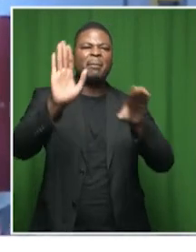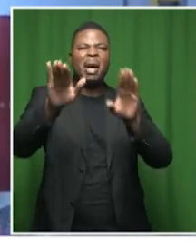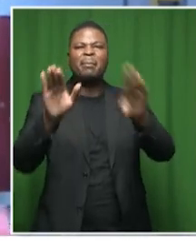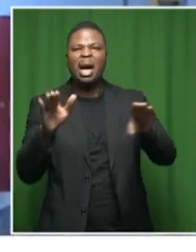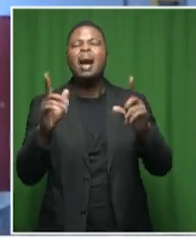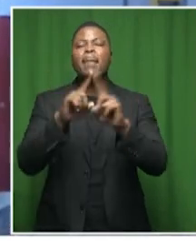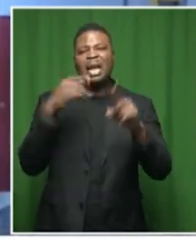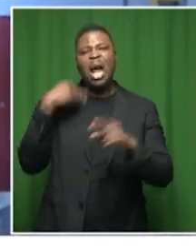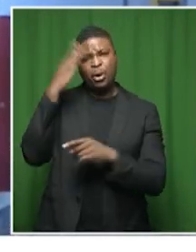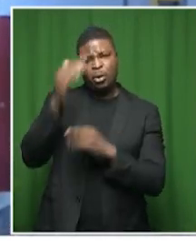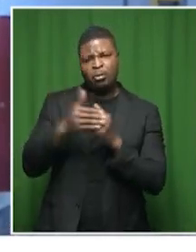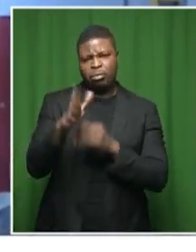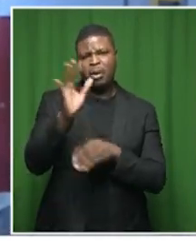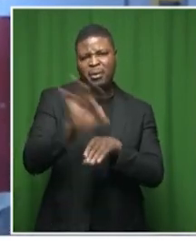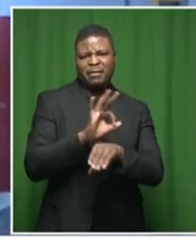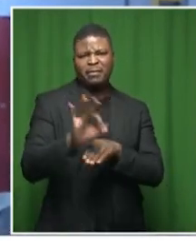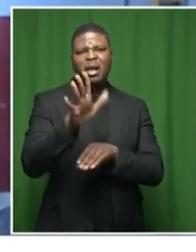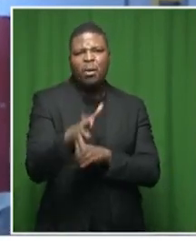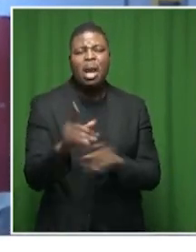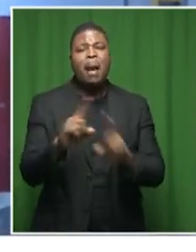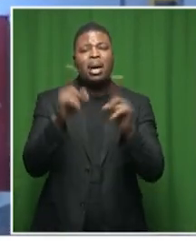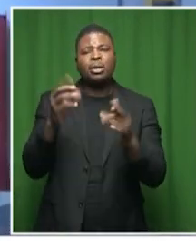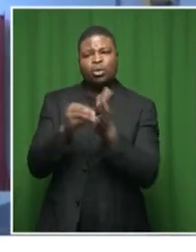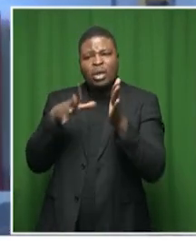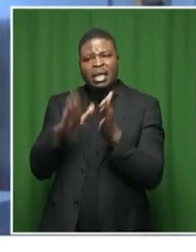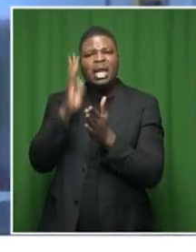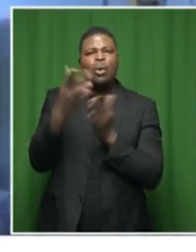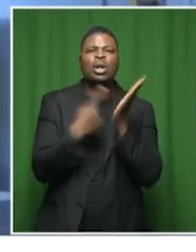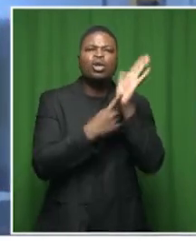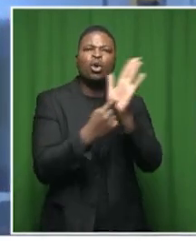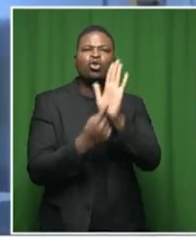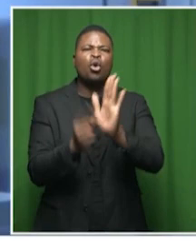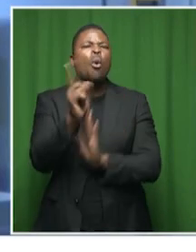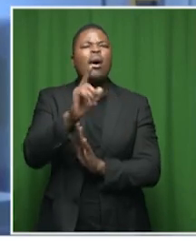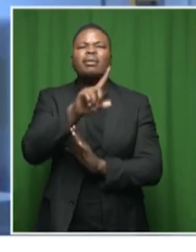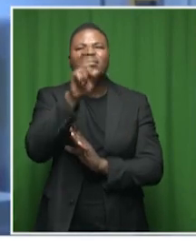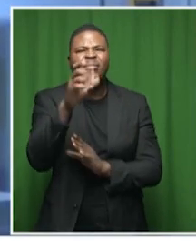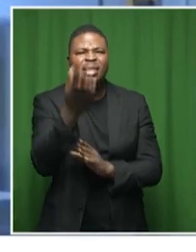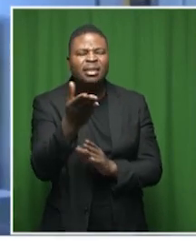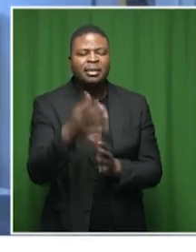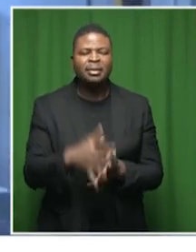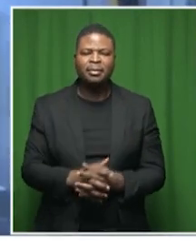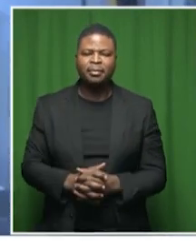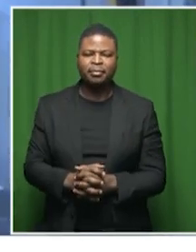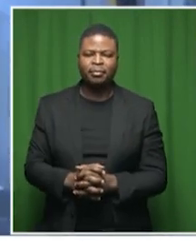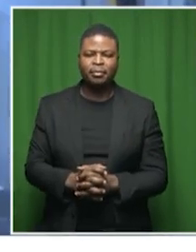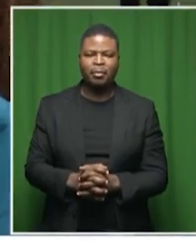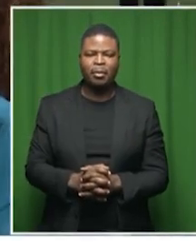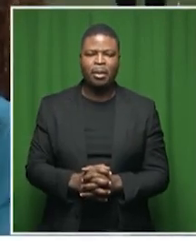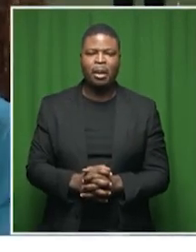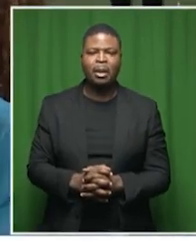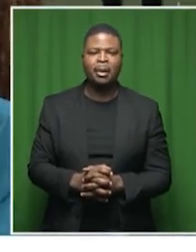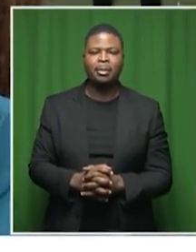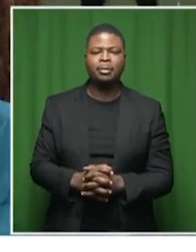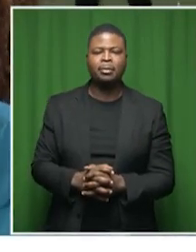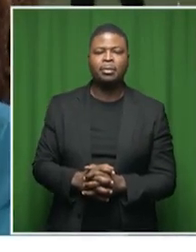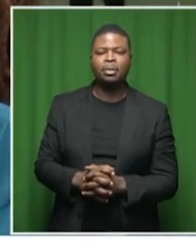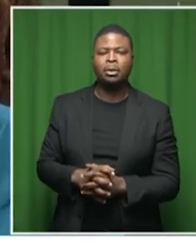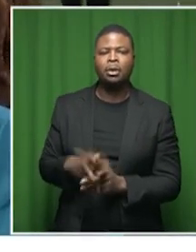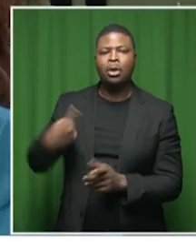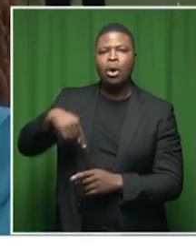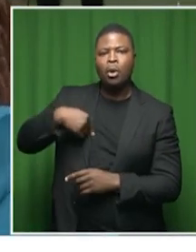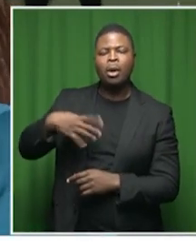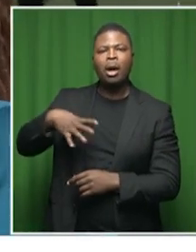and the things that are being showcased to the students that will be here visiting? I think what we need to know is that this